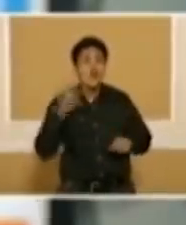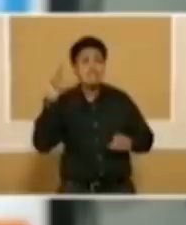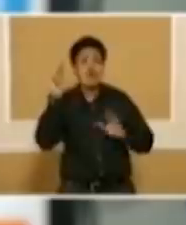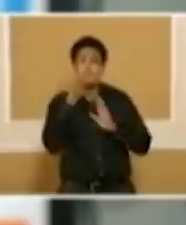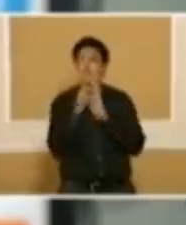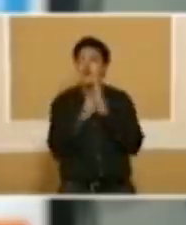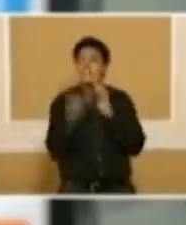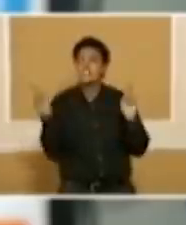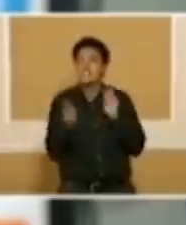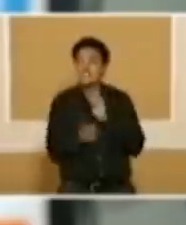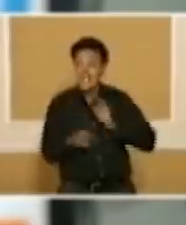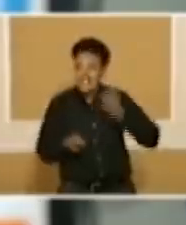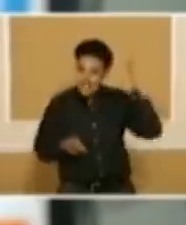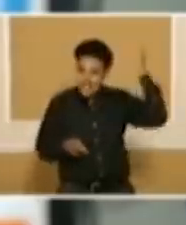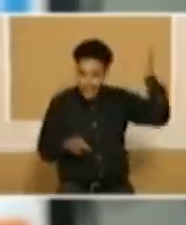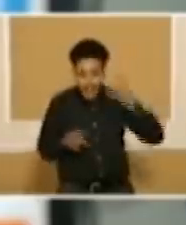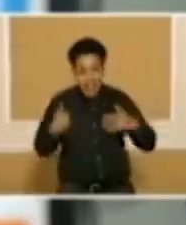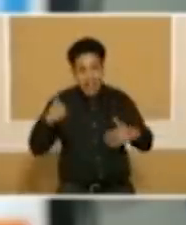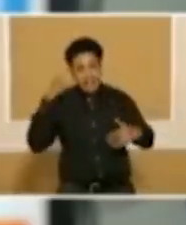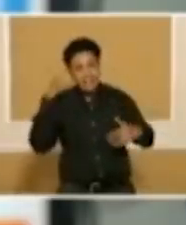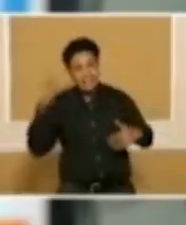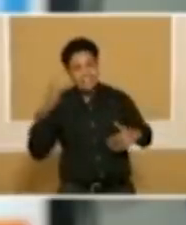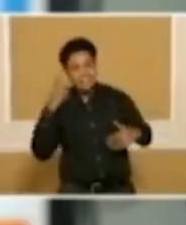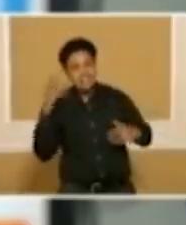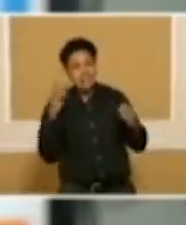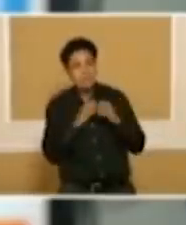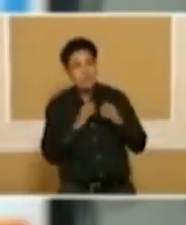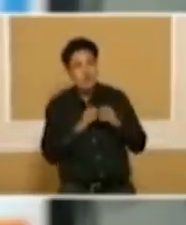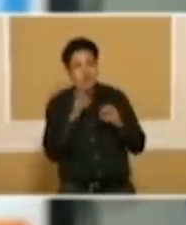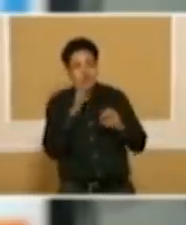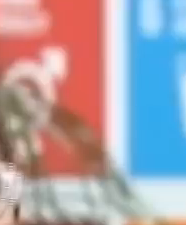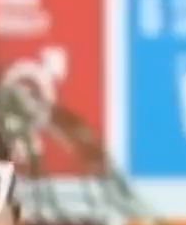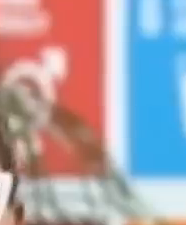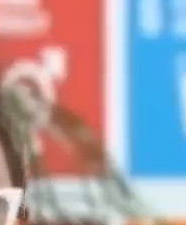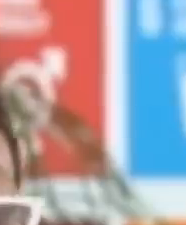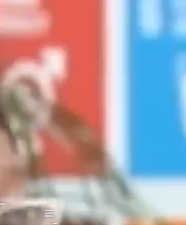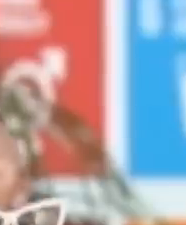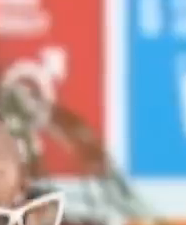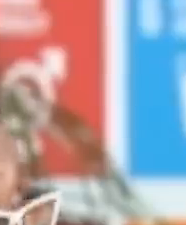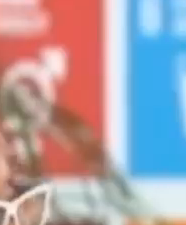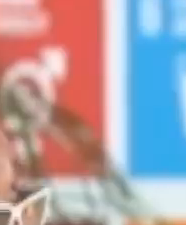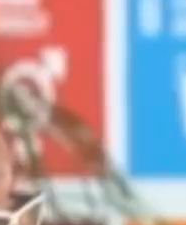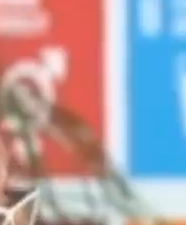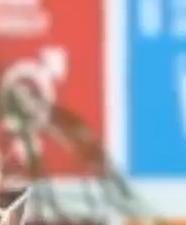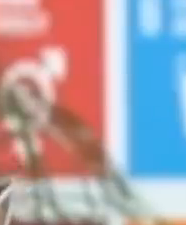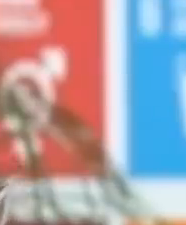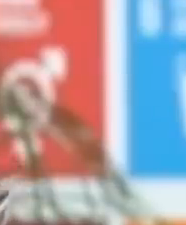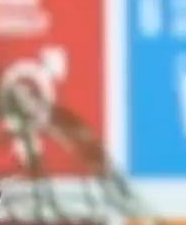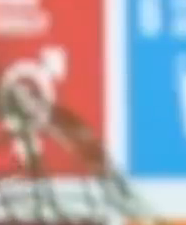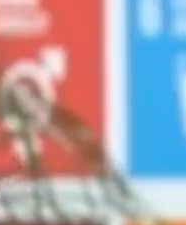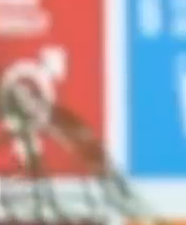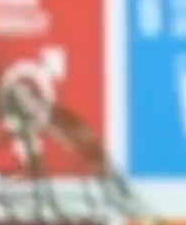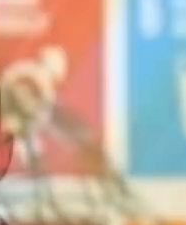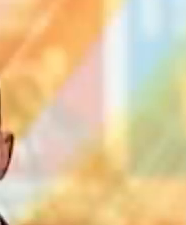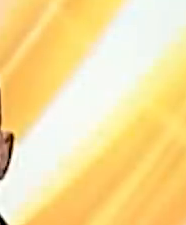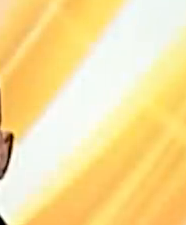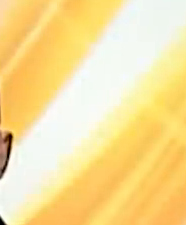policy changes. And I think we need to see more women in those positions. Kalisha Williams, TVJ